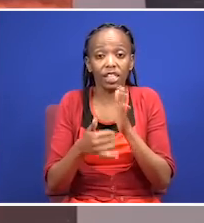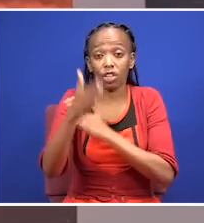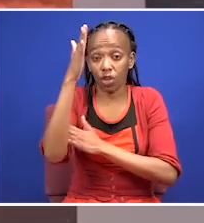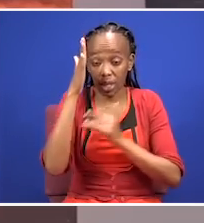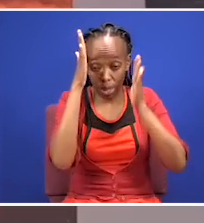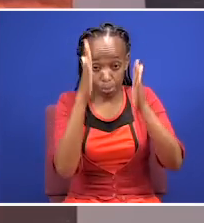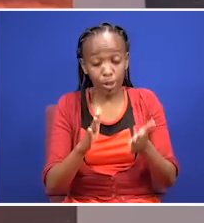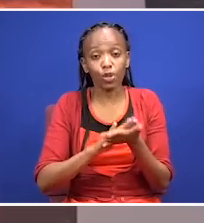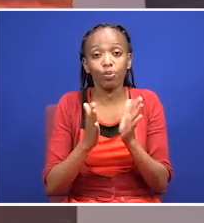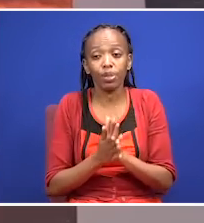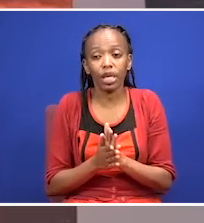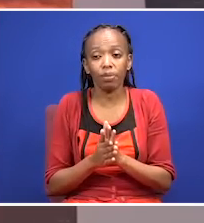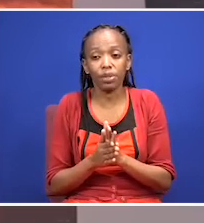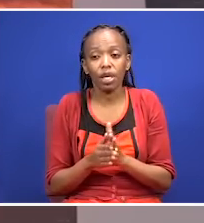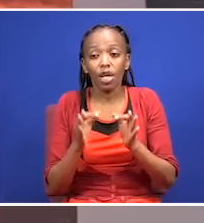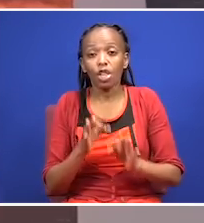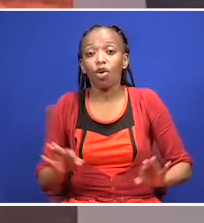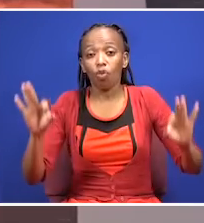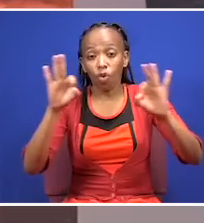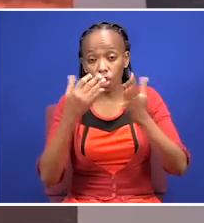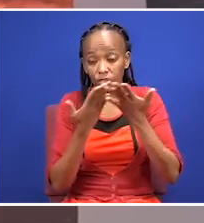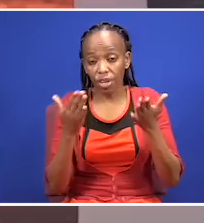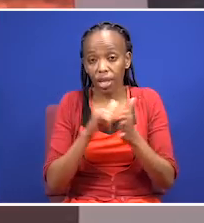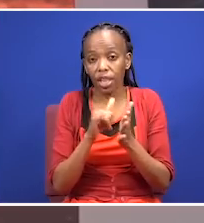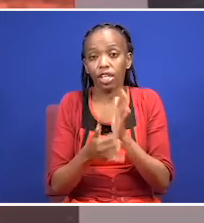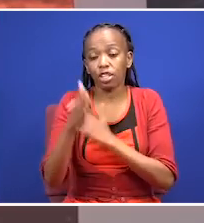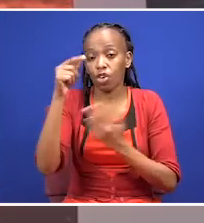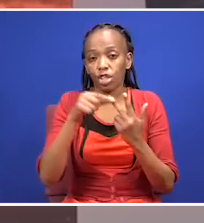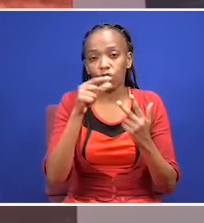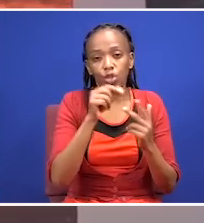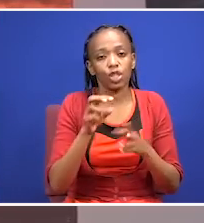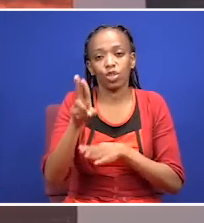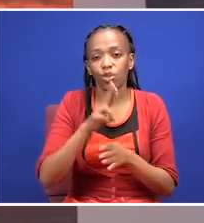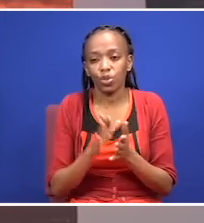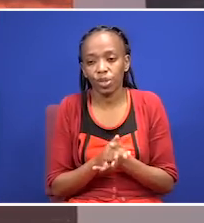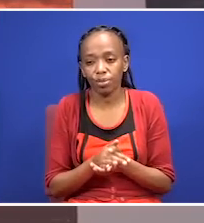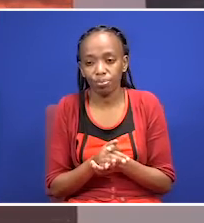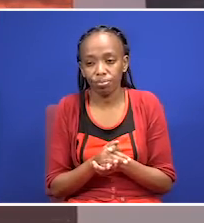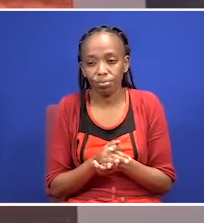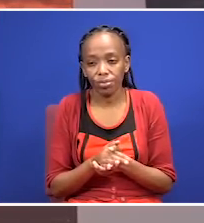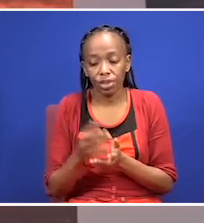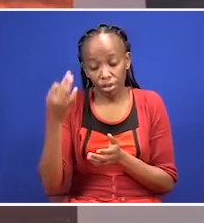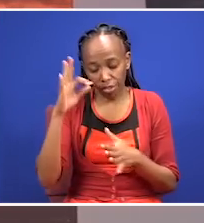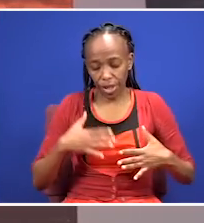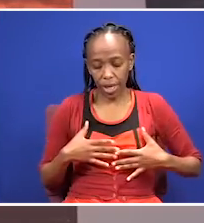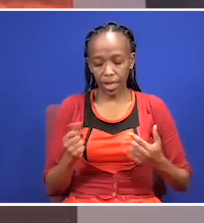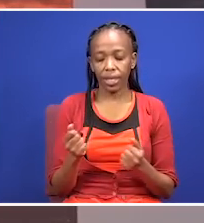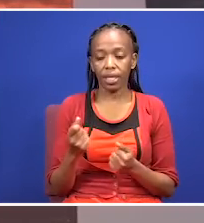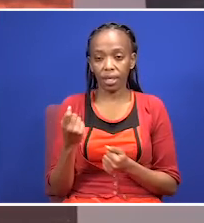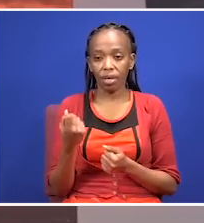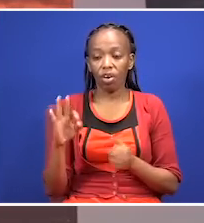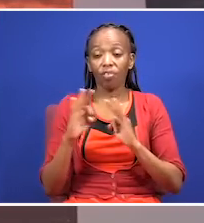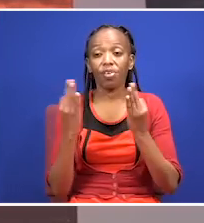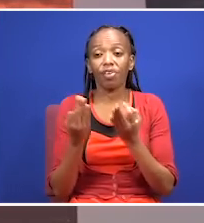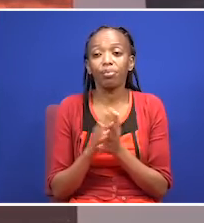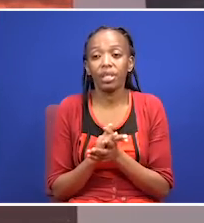person becomes the wealthy vessel that god chooses to use for the healing of